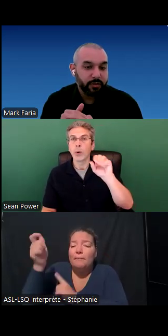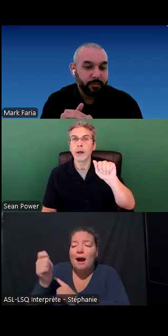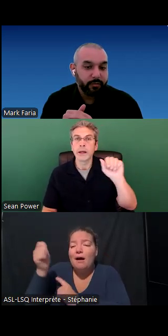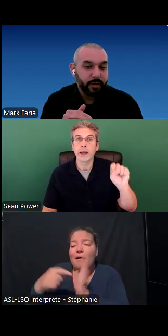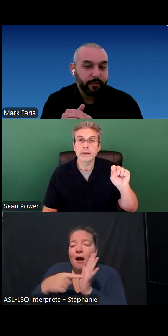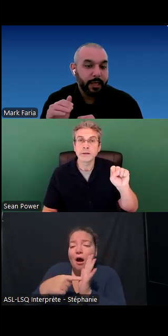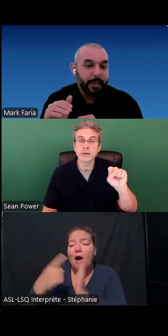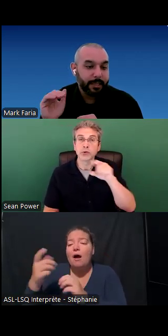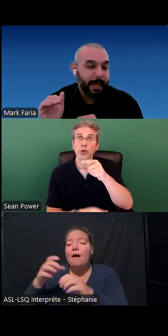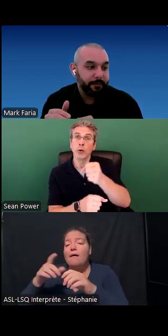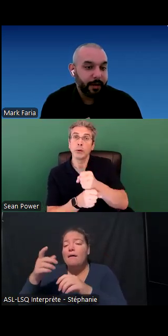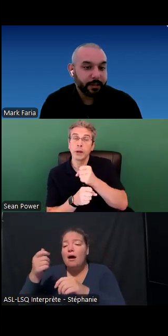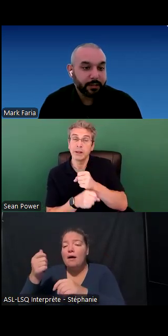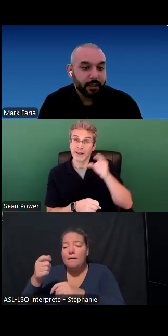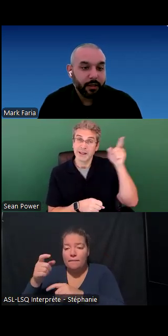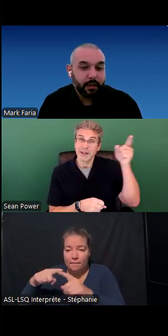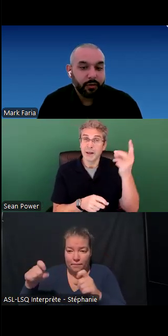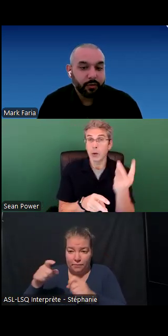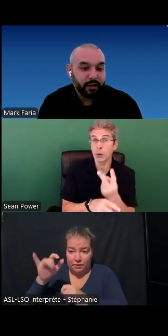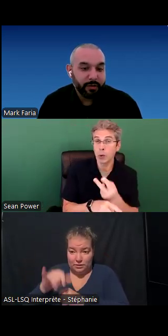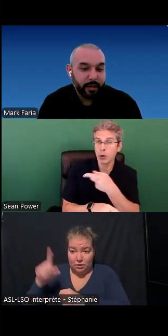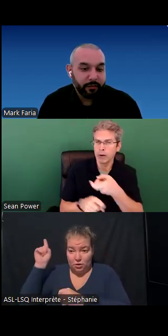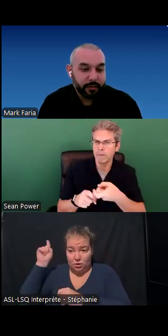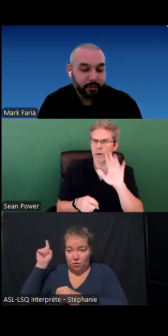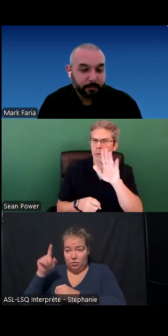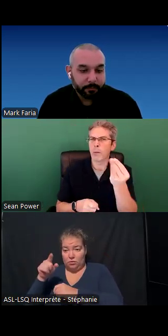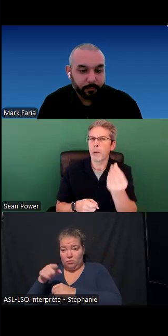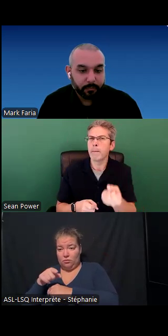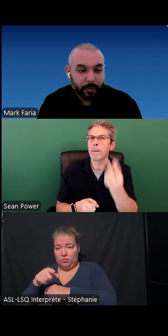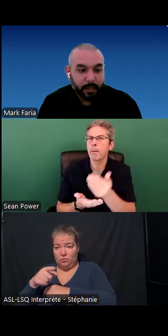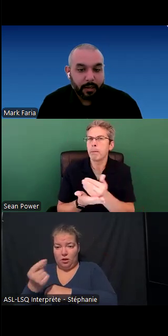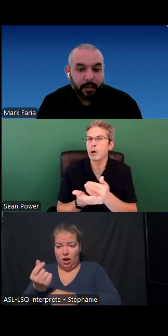your RSP or RIF, it can affect those government benefits.